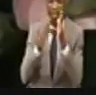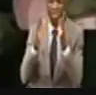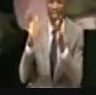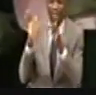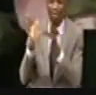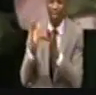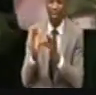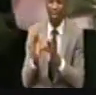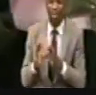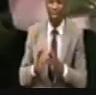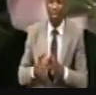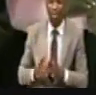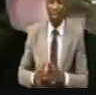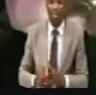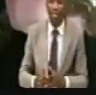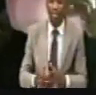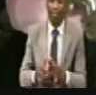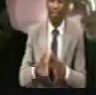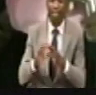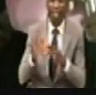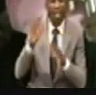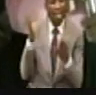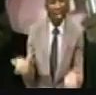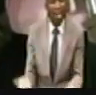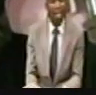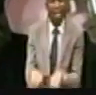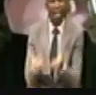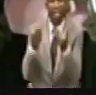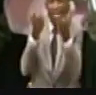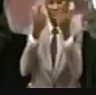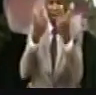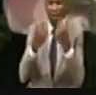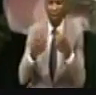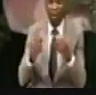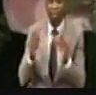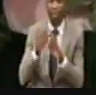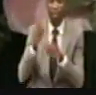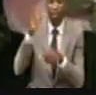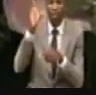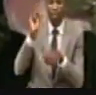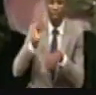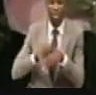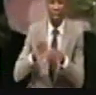All you need to do, my friend, surrender to Jesus.